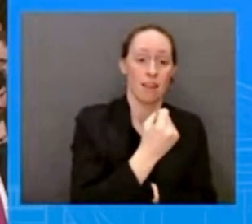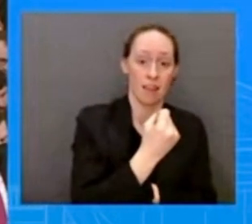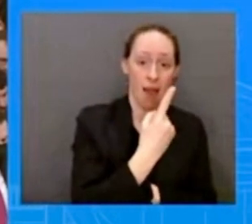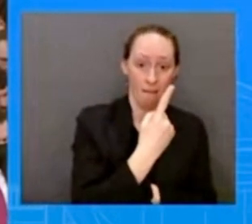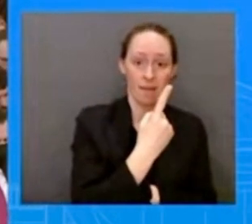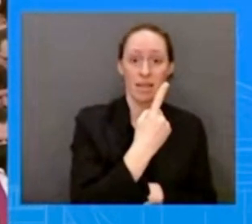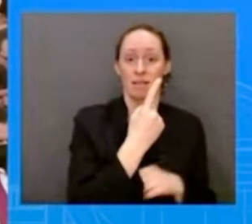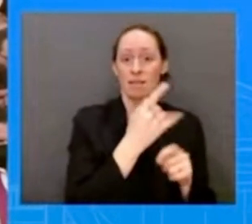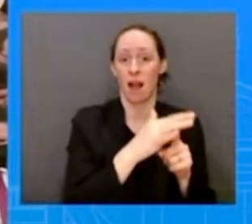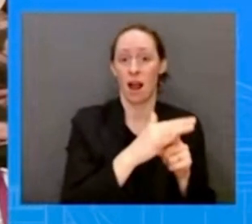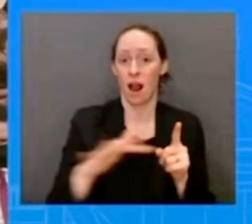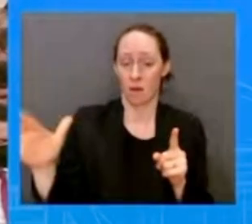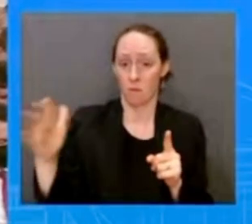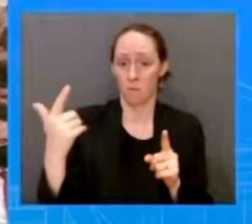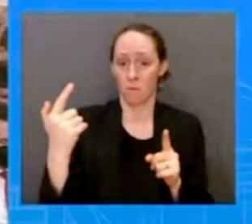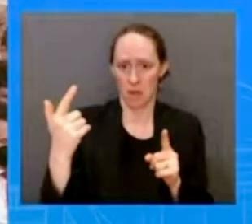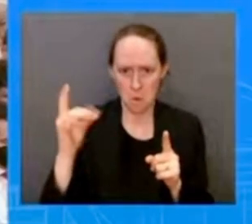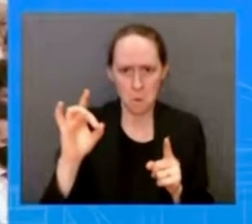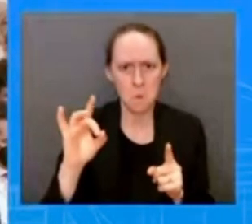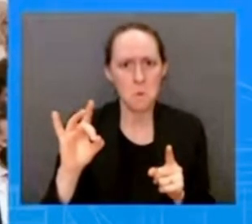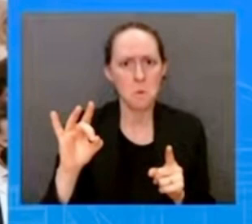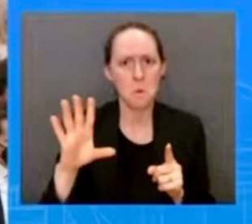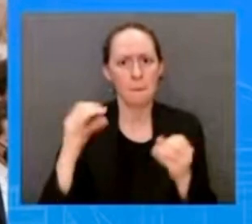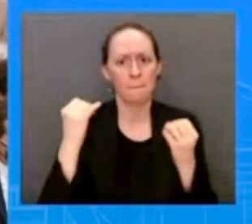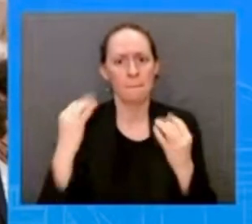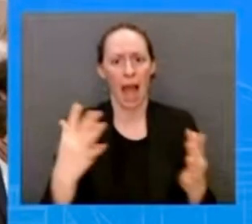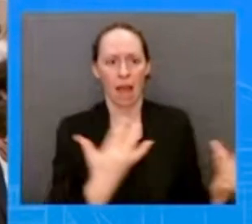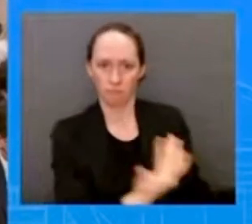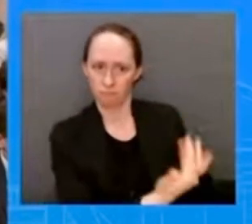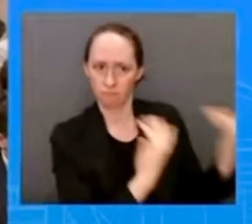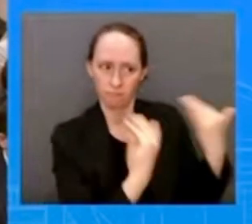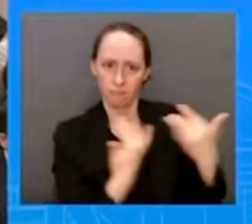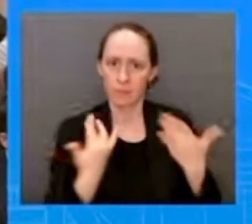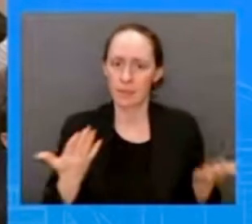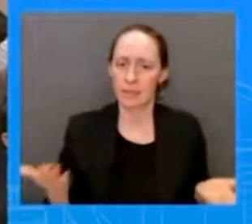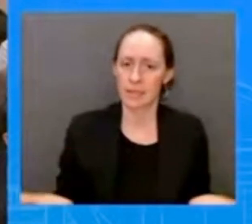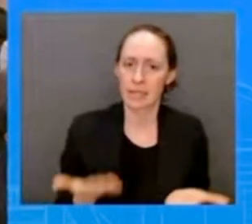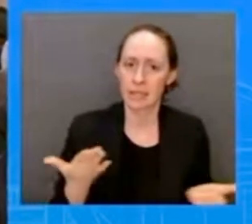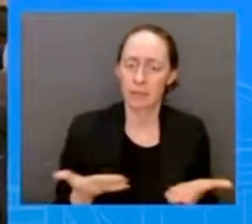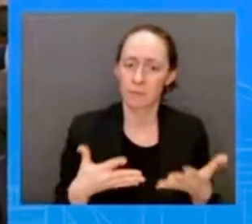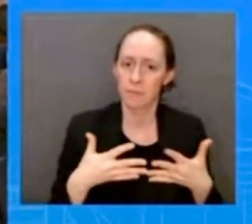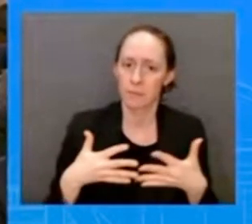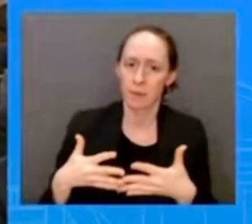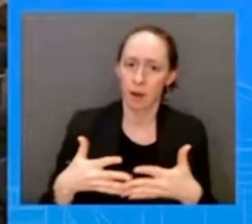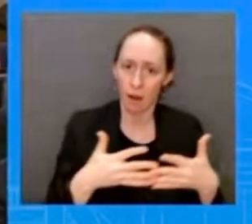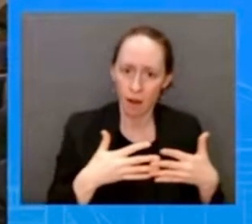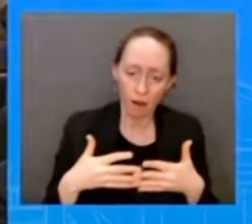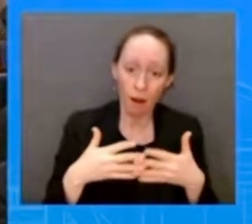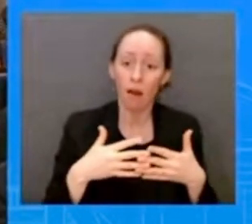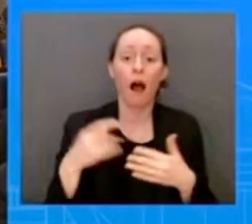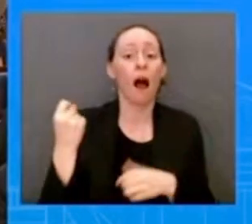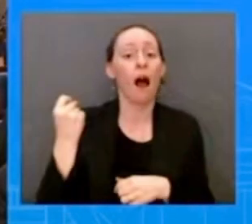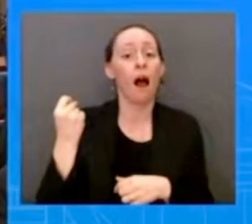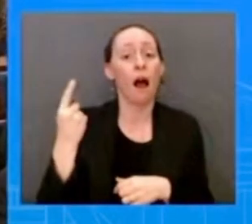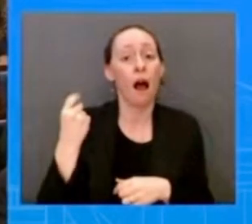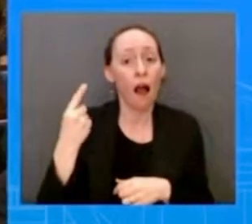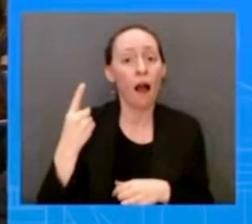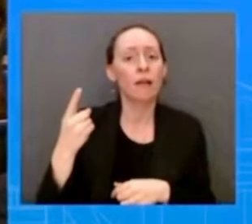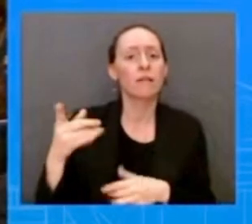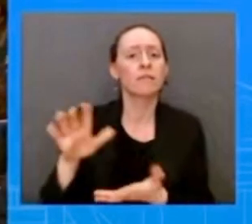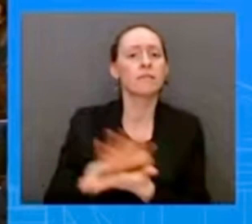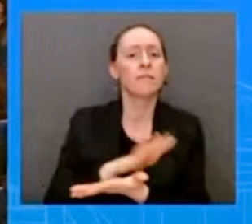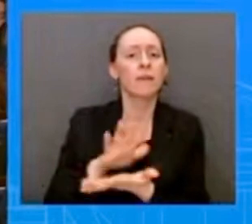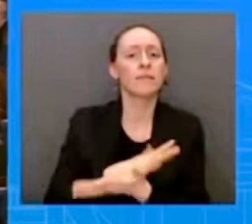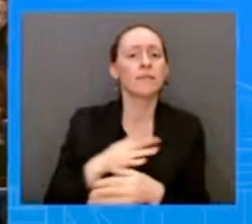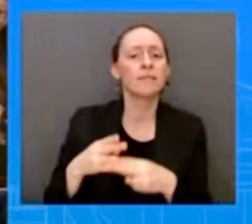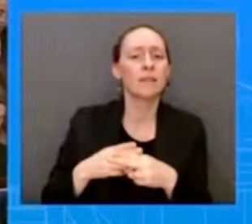or United for Ukraine, but parole that's set to expire next month. Is the administration considering any